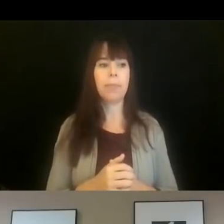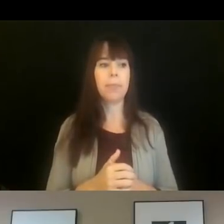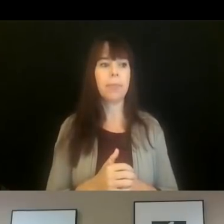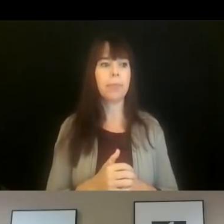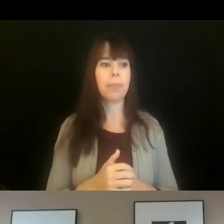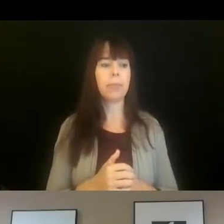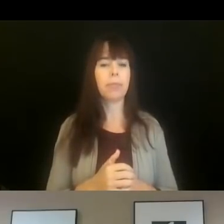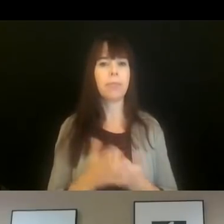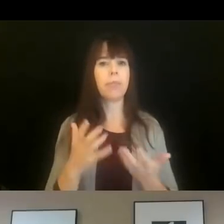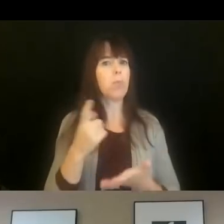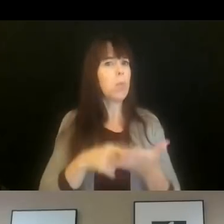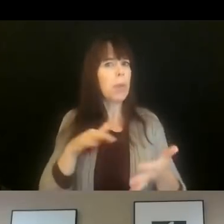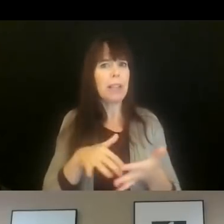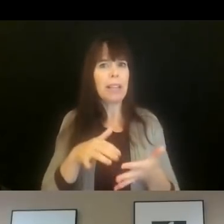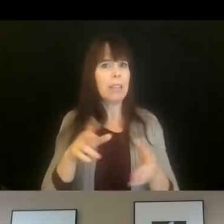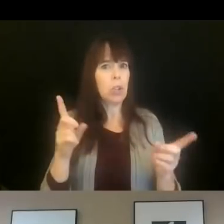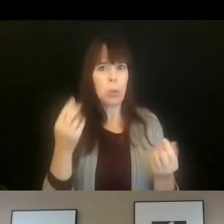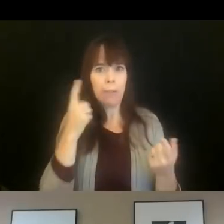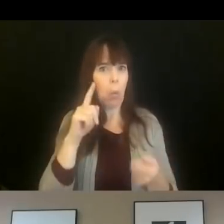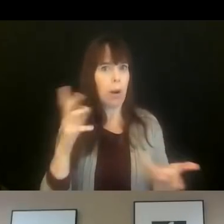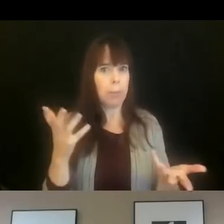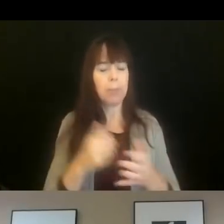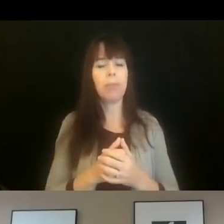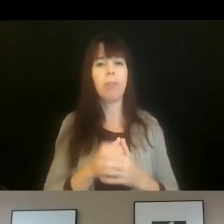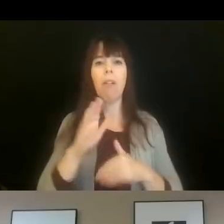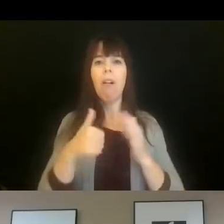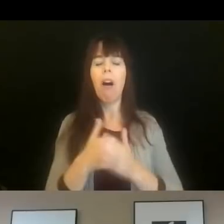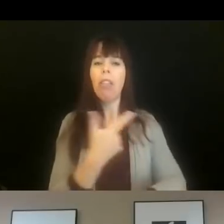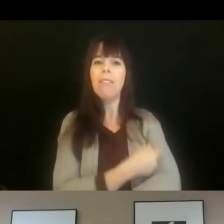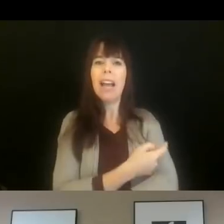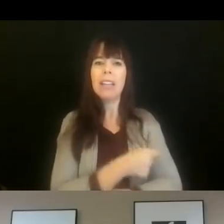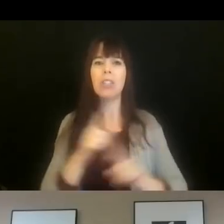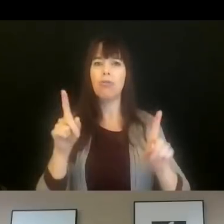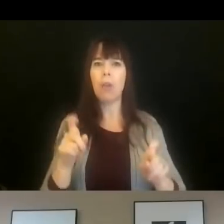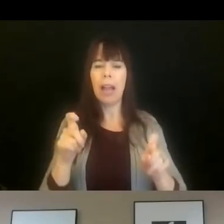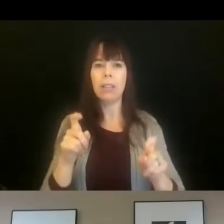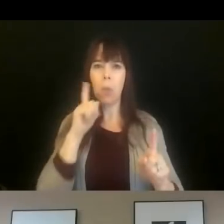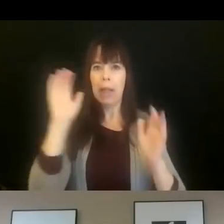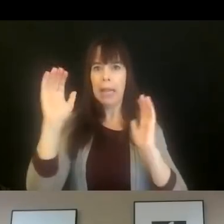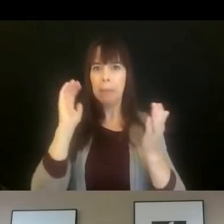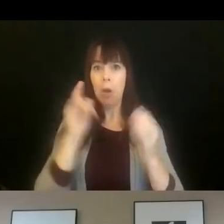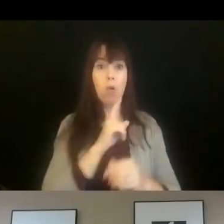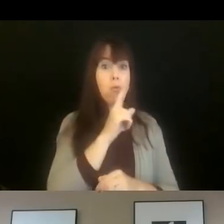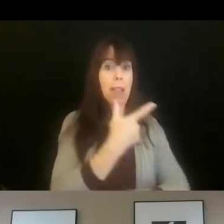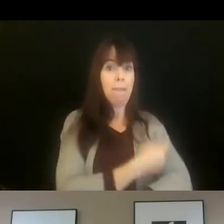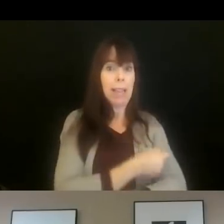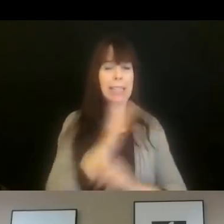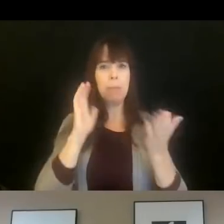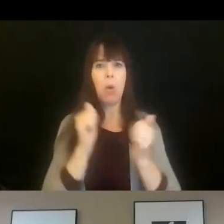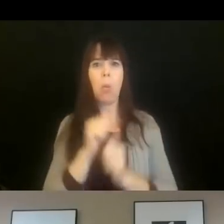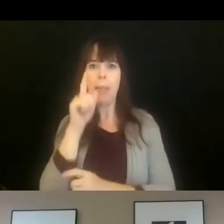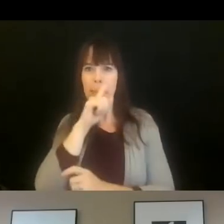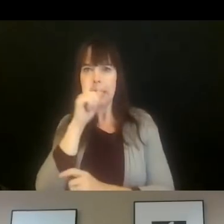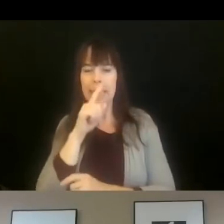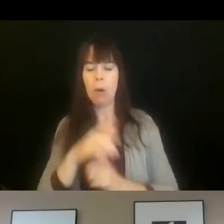So what is the study design? All these vaccine trials compare the real vaccine to a placebo, in